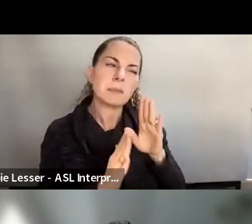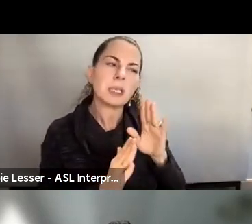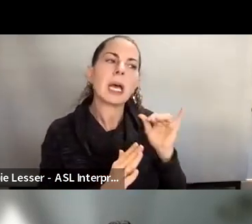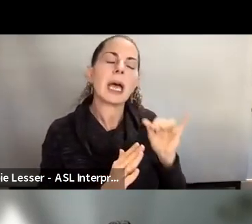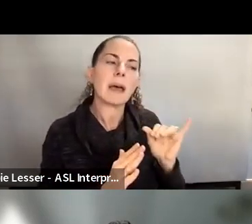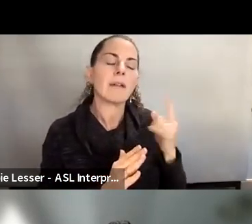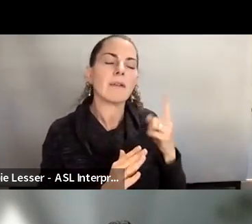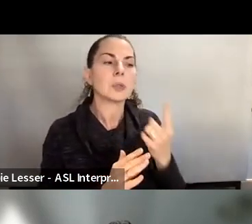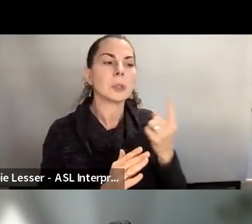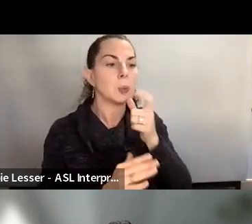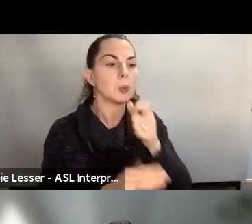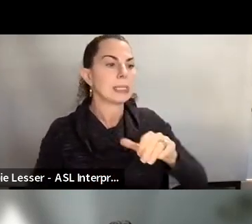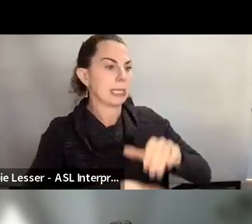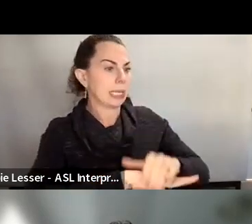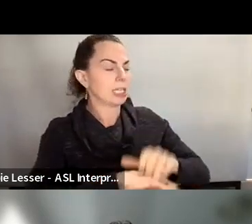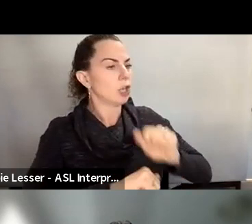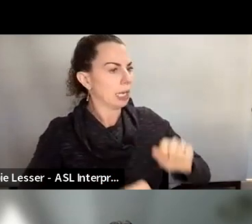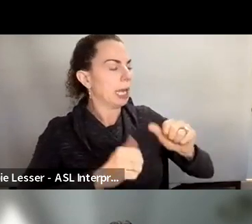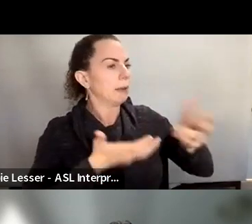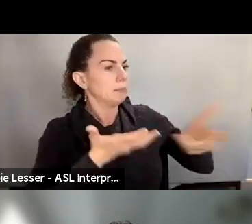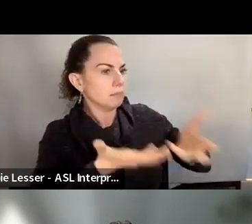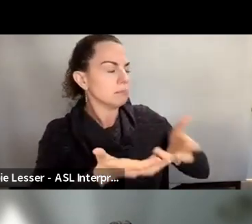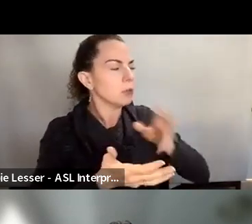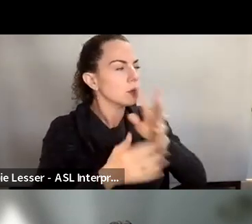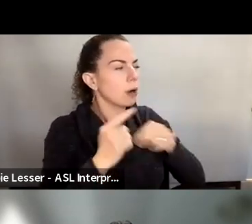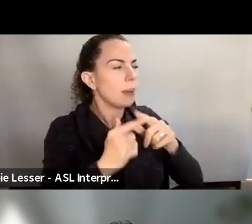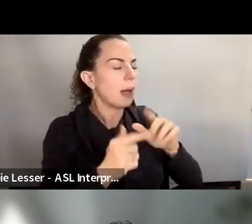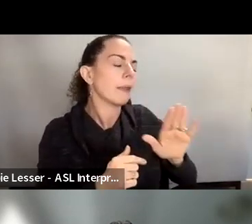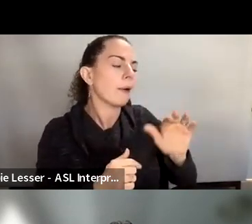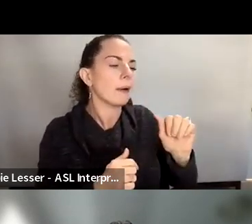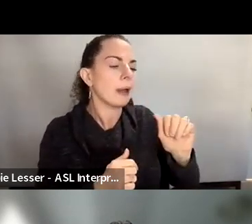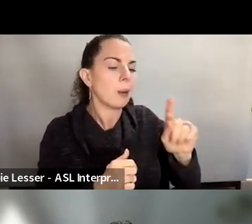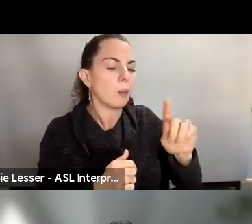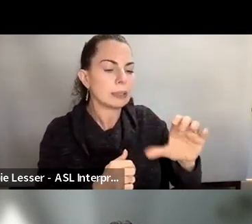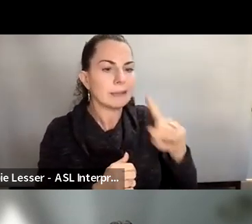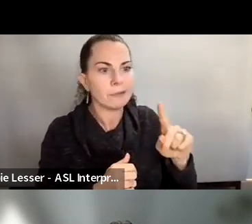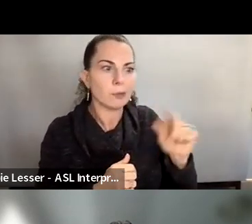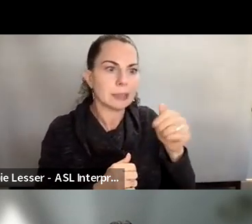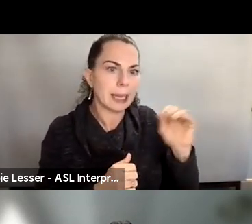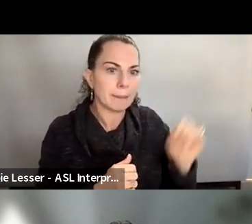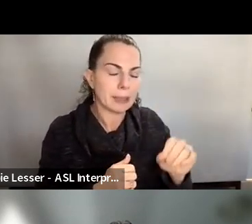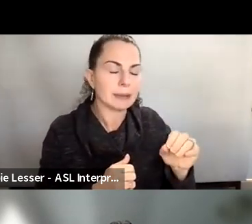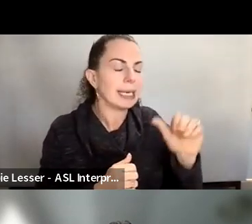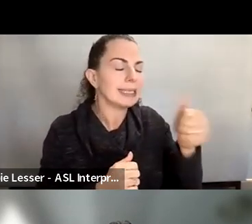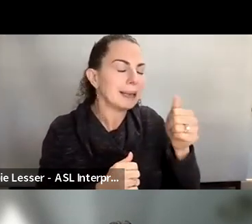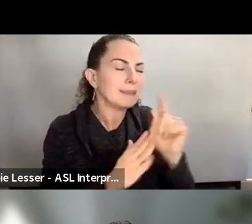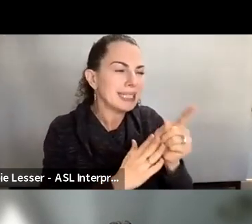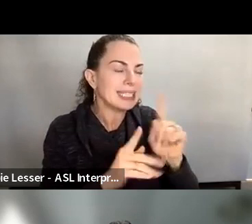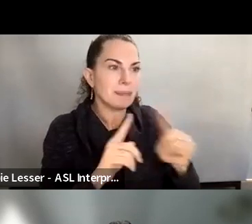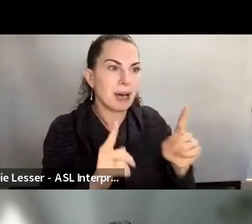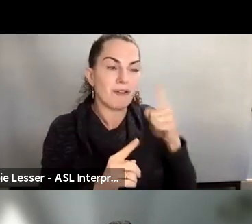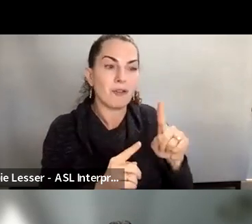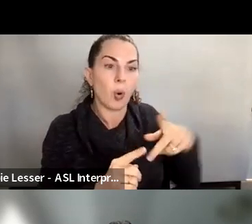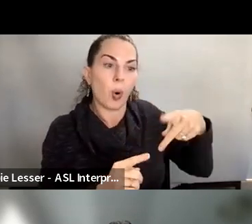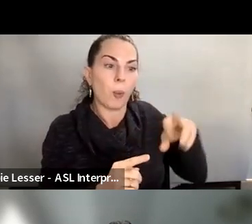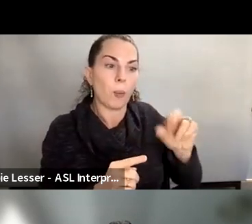English speaker, I can talk to them about the A1C for at least 10 minutes. But for a Portuguese speaker, it was 2 minutes. And it was more like, you have